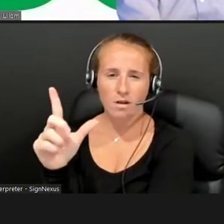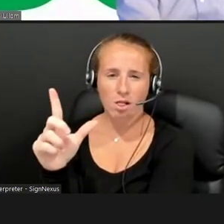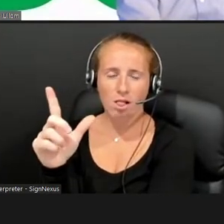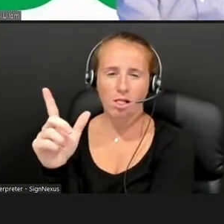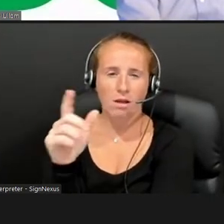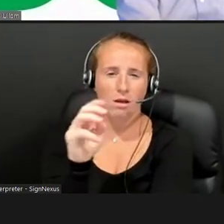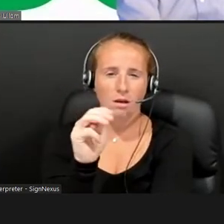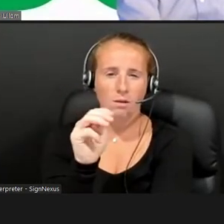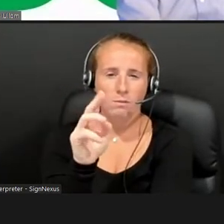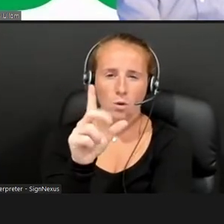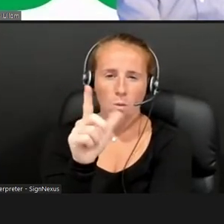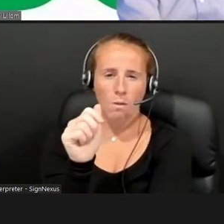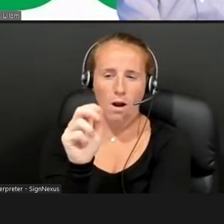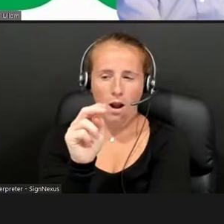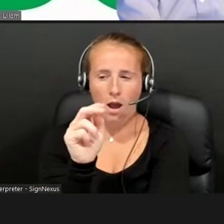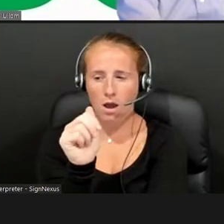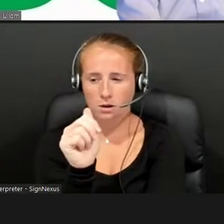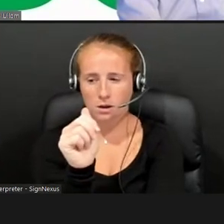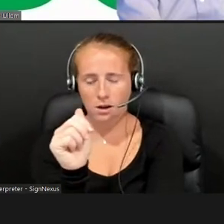Milana mates